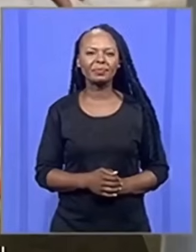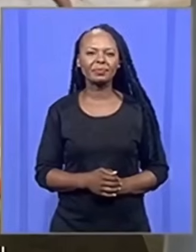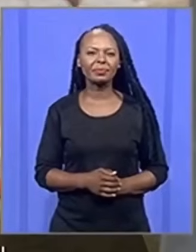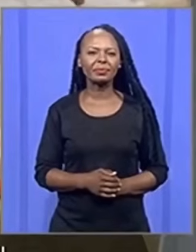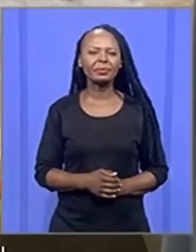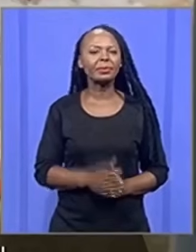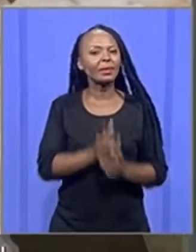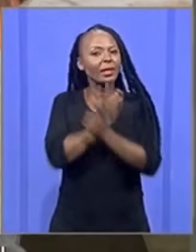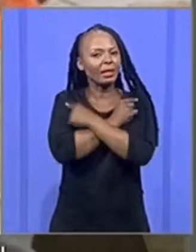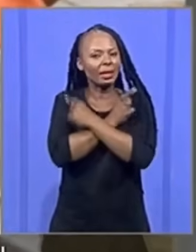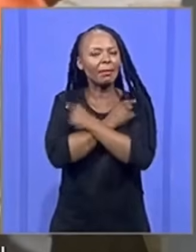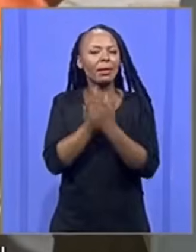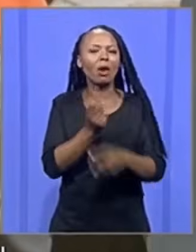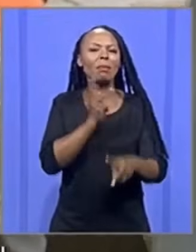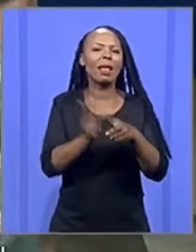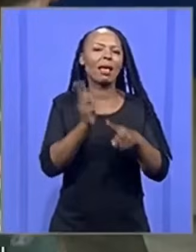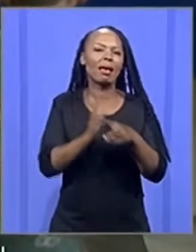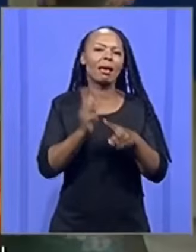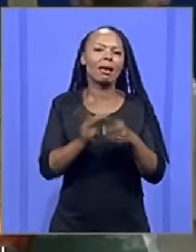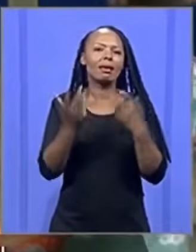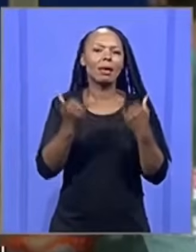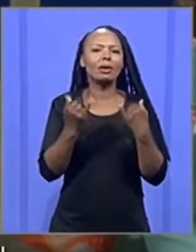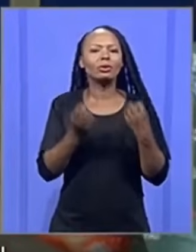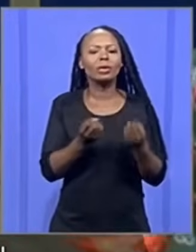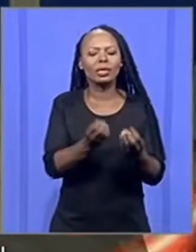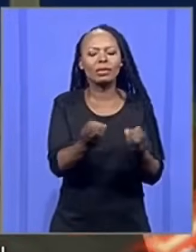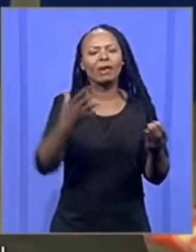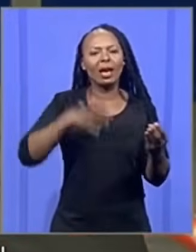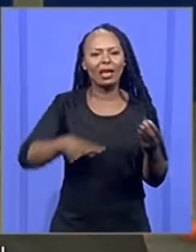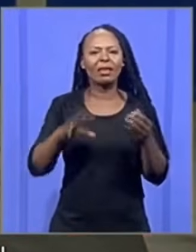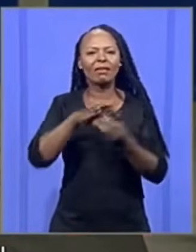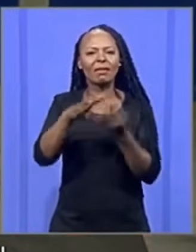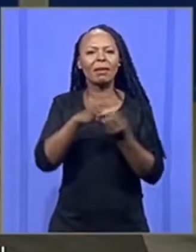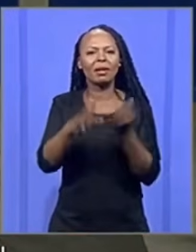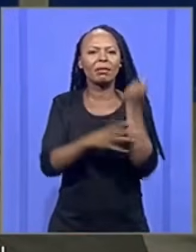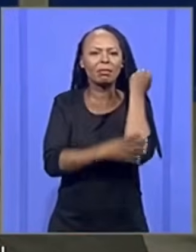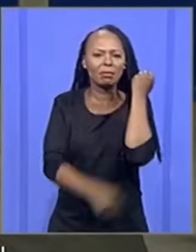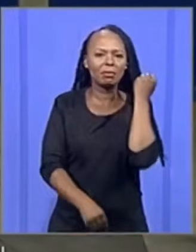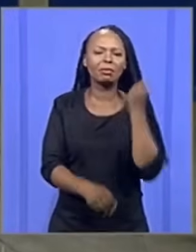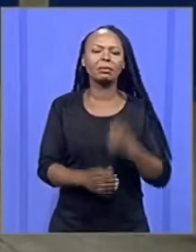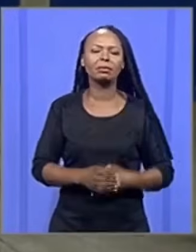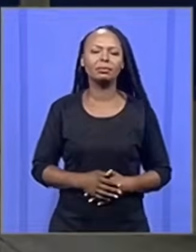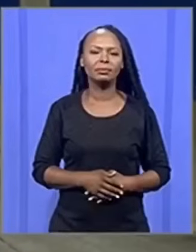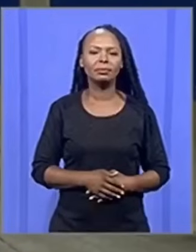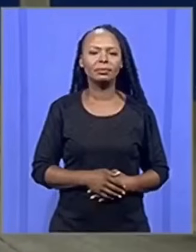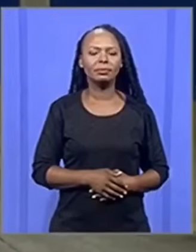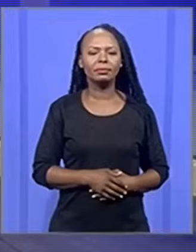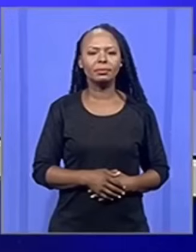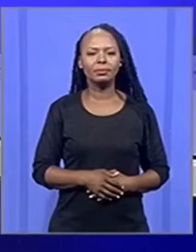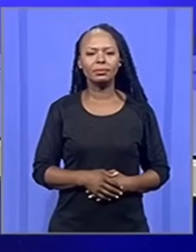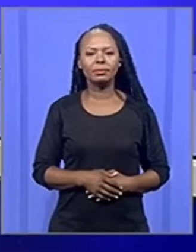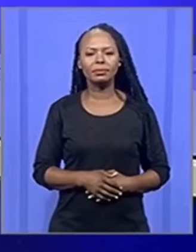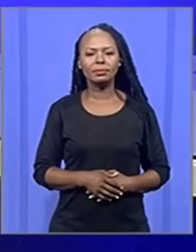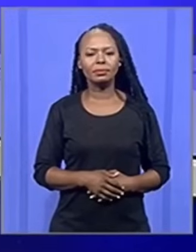tlapo e mo dithulaganyong tsa go amogela malapa a tlhokang thata a itlileng go a tlhokomela.